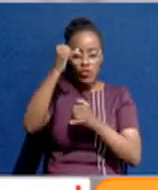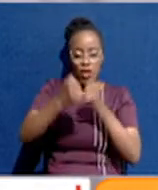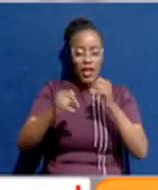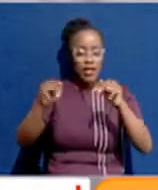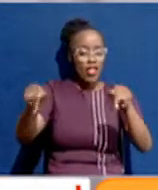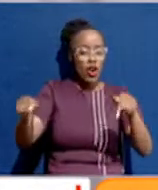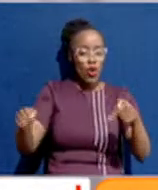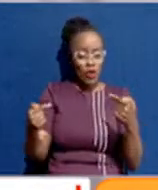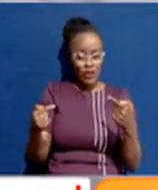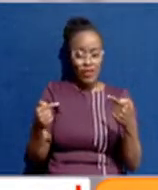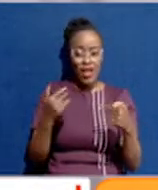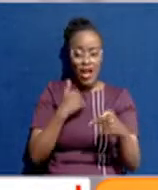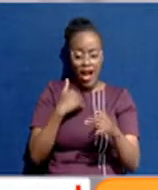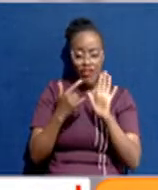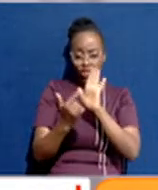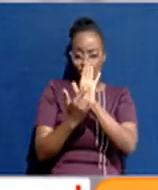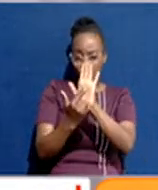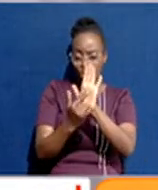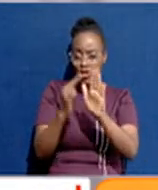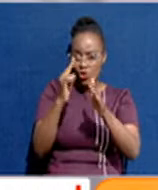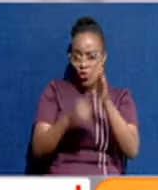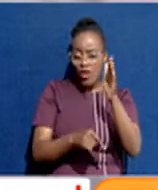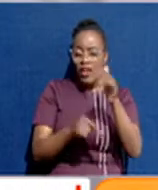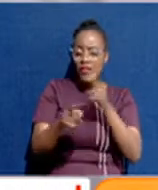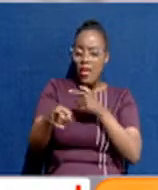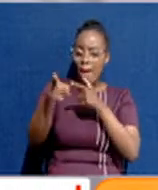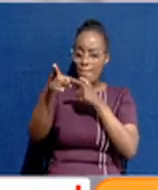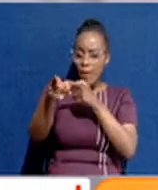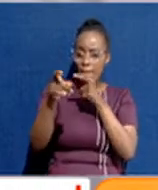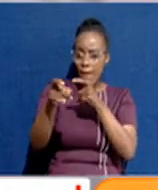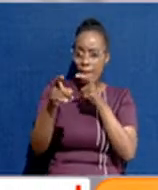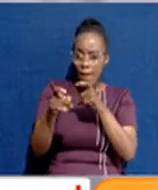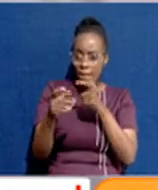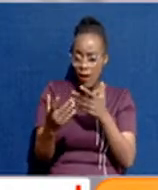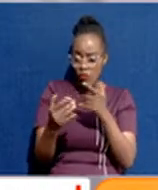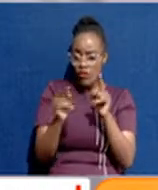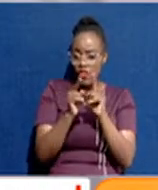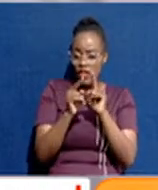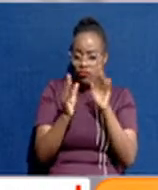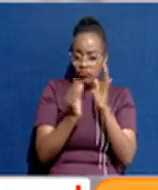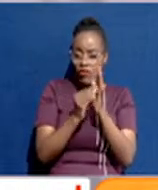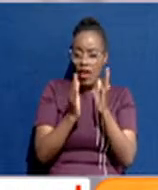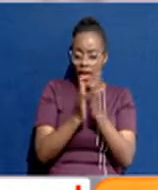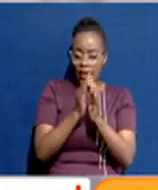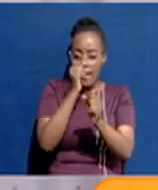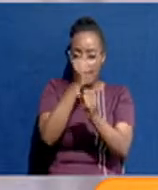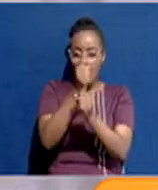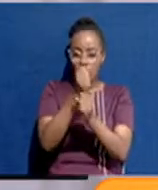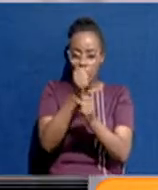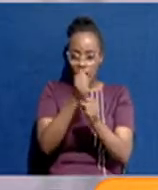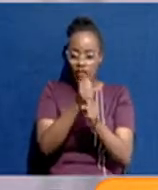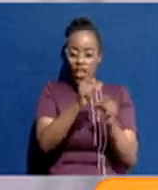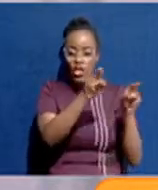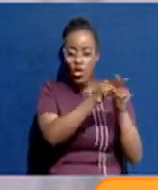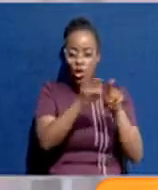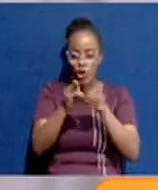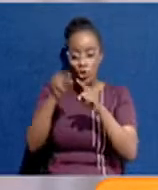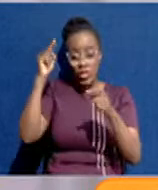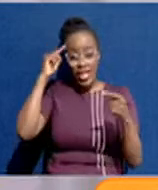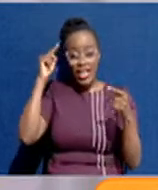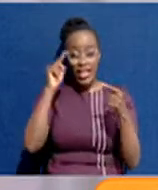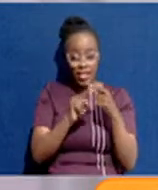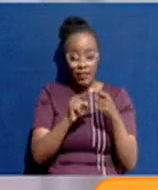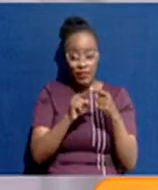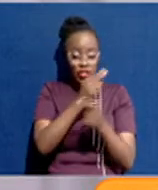conflict, strongly indicates that attacks on diplomatic installations and personnel, as well as targeting